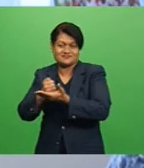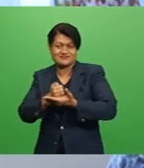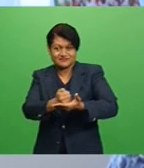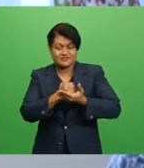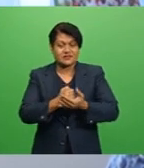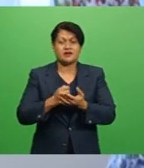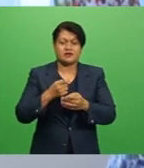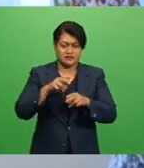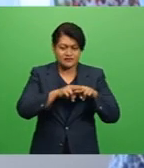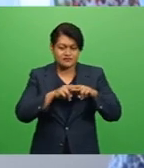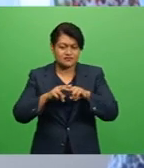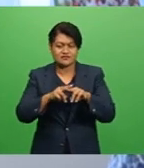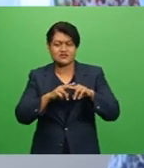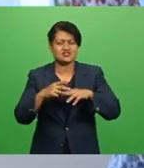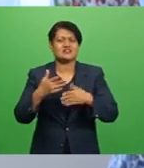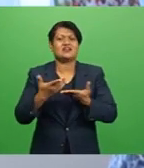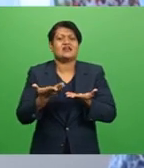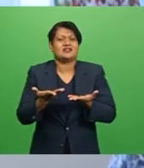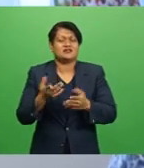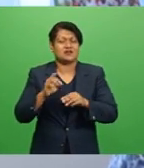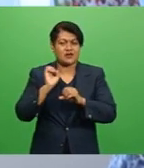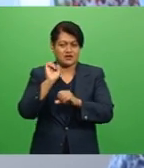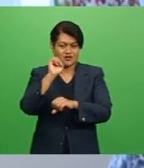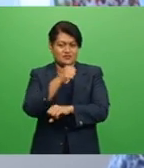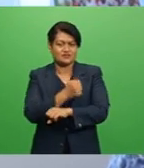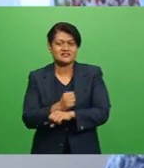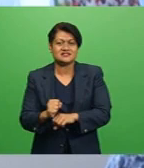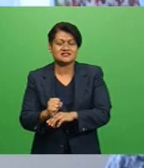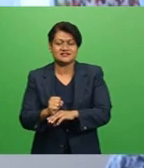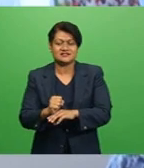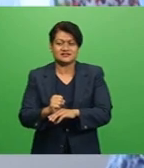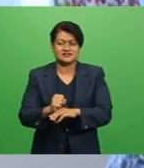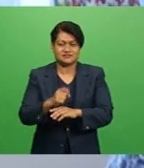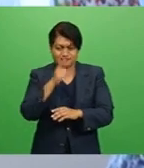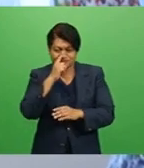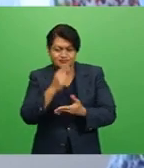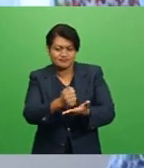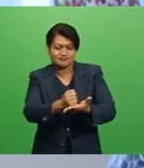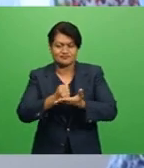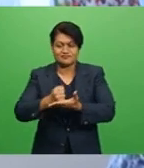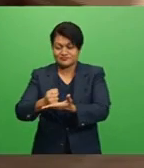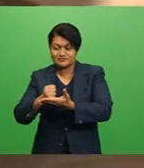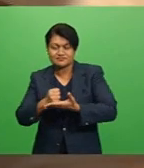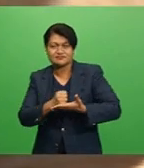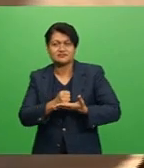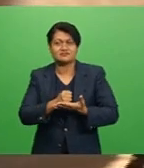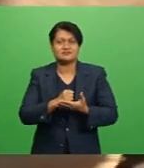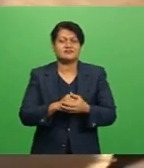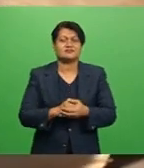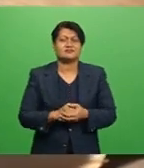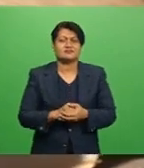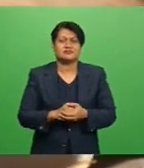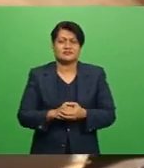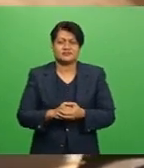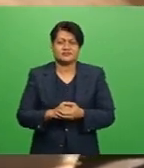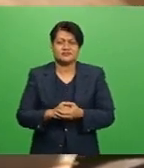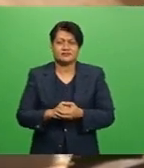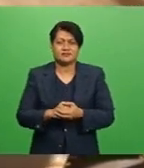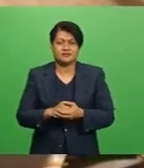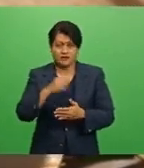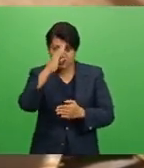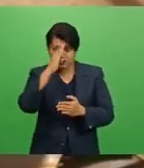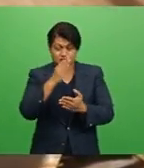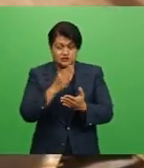overseas, it's vitally important that this assistance and this response is coordinated. Meanwhile, students and